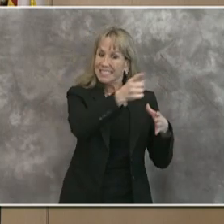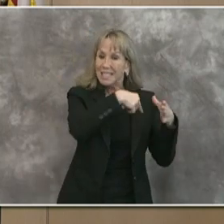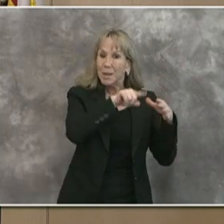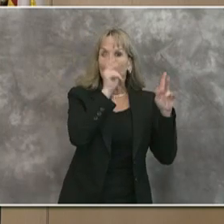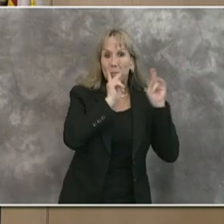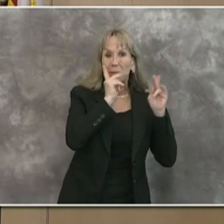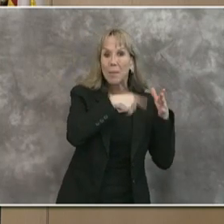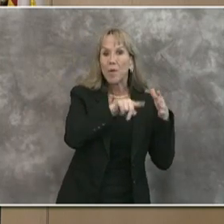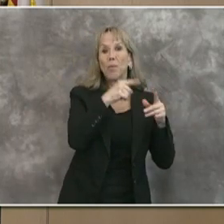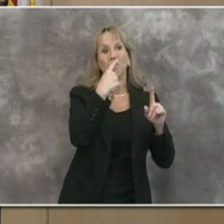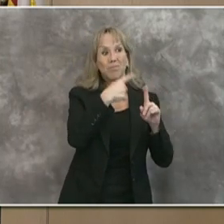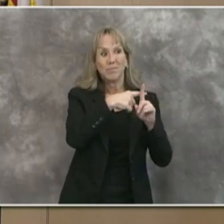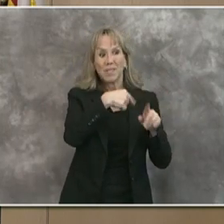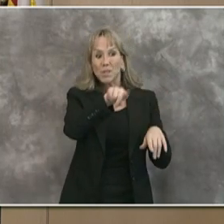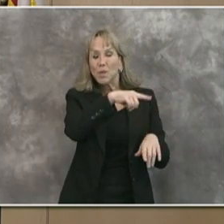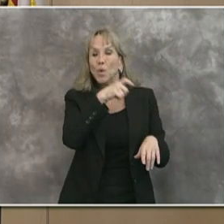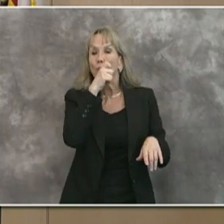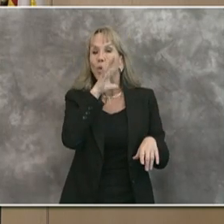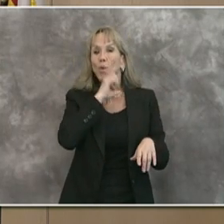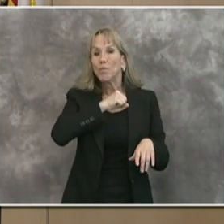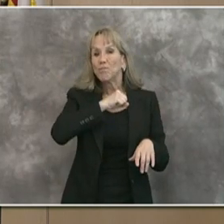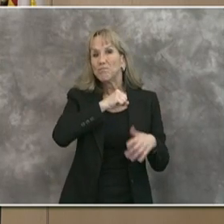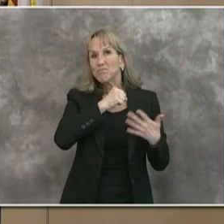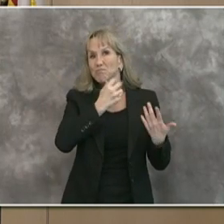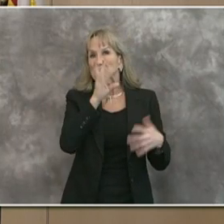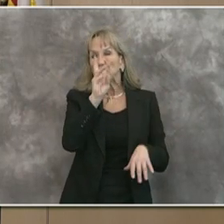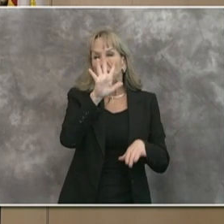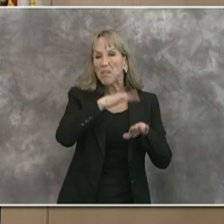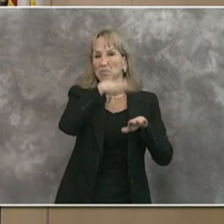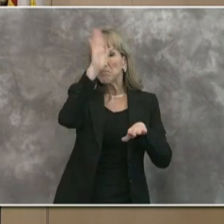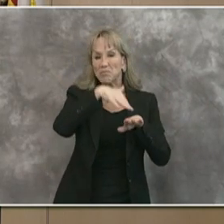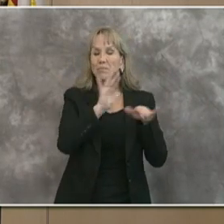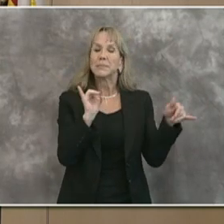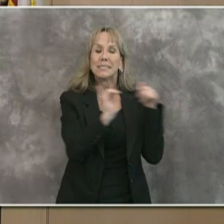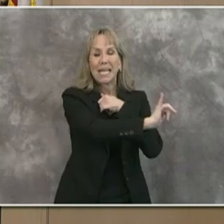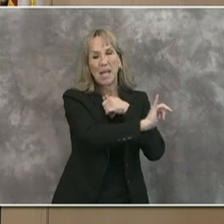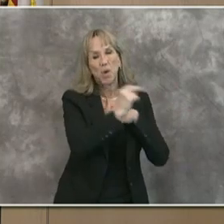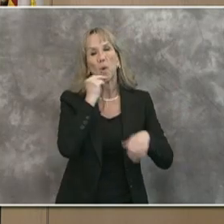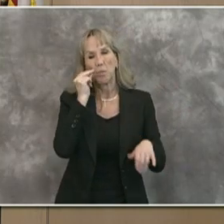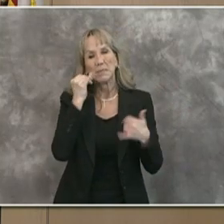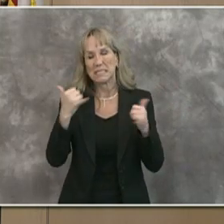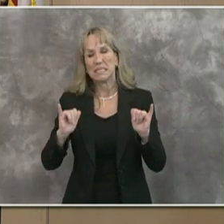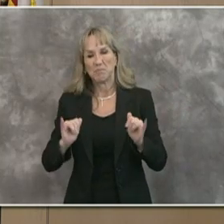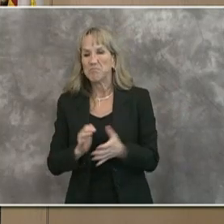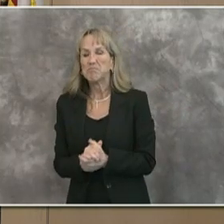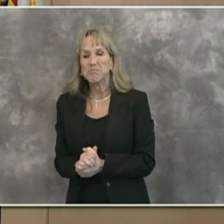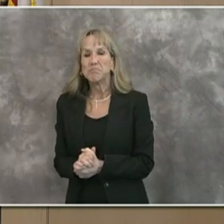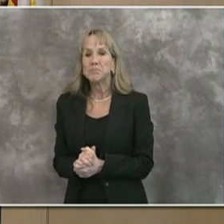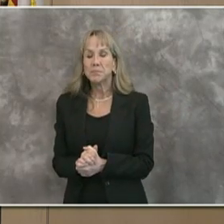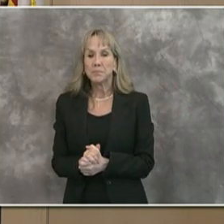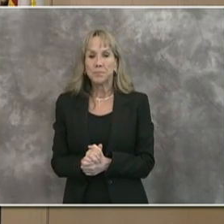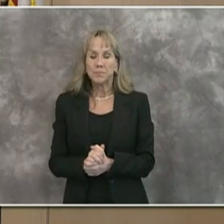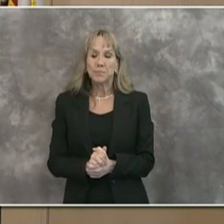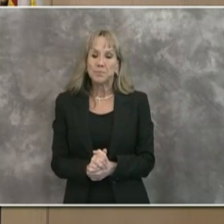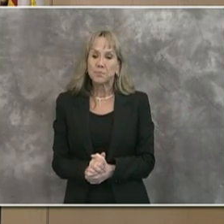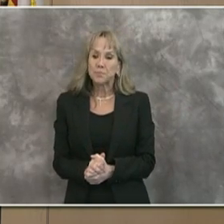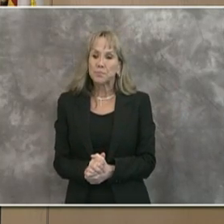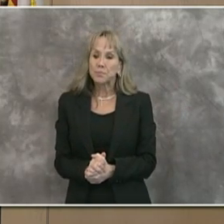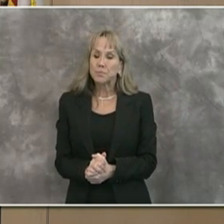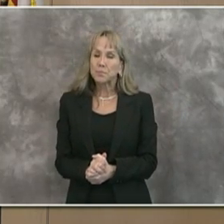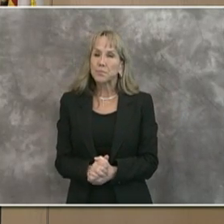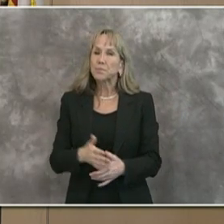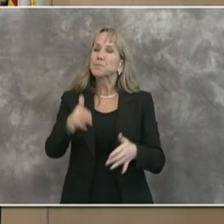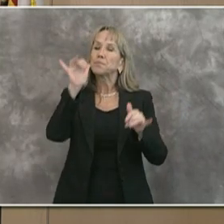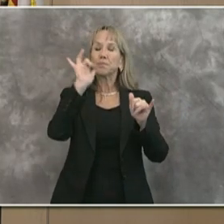individuals 65 years of age and older, stay at home. In terms of, that's